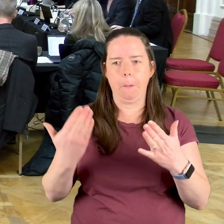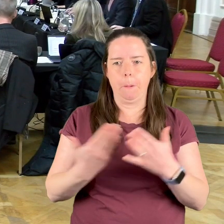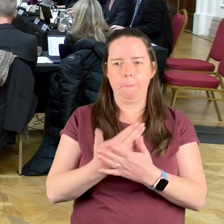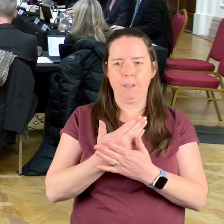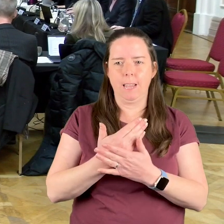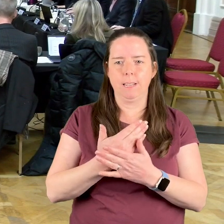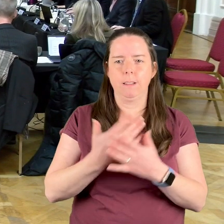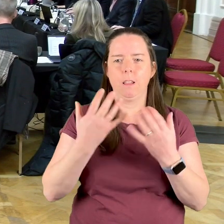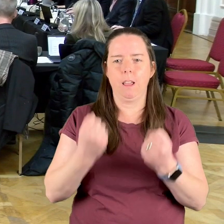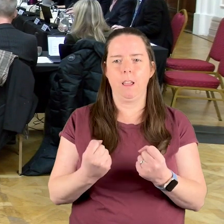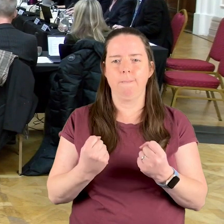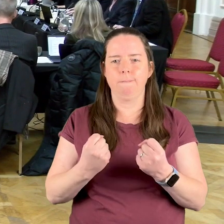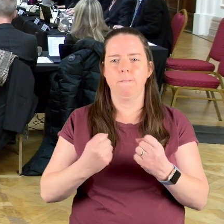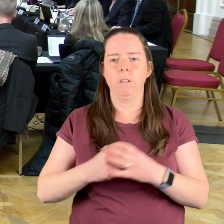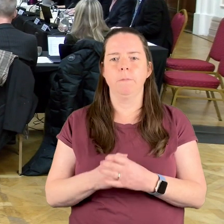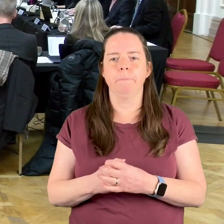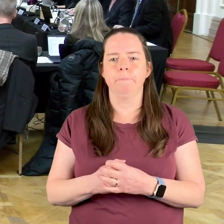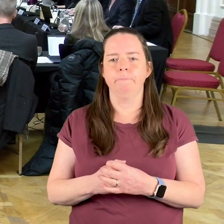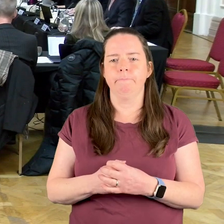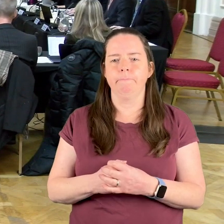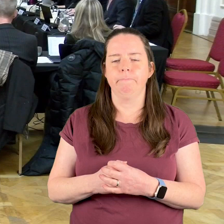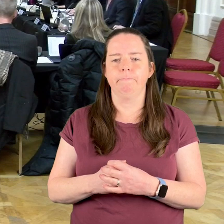a vaccination